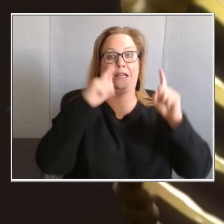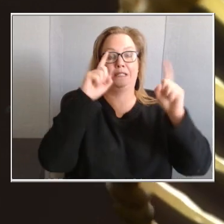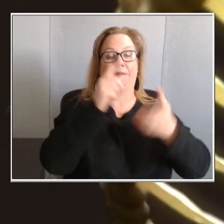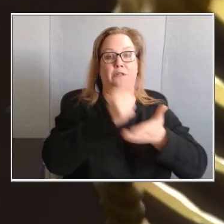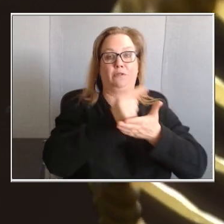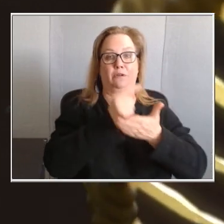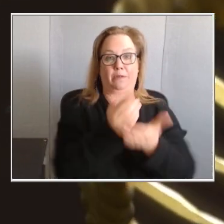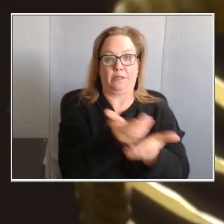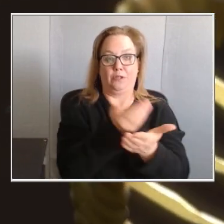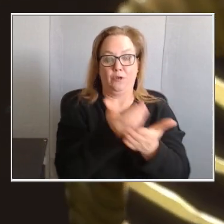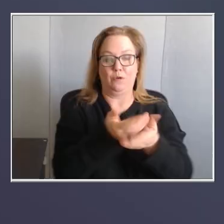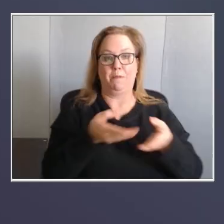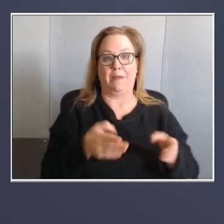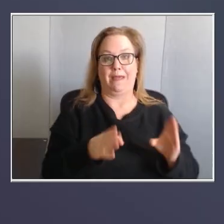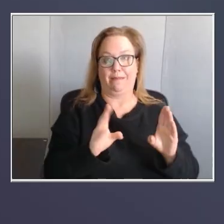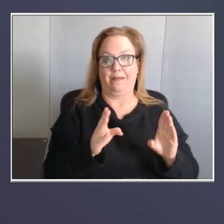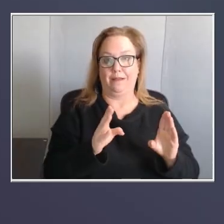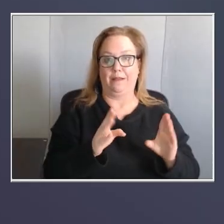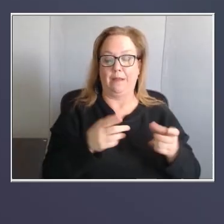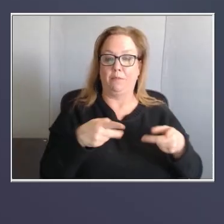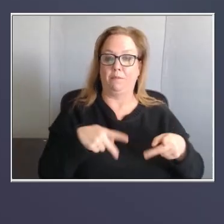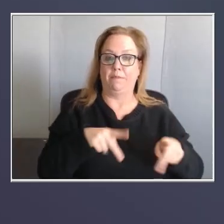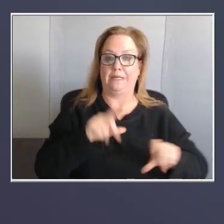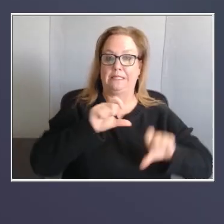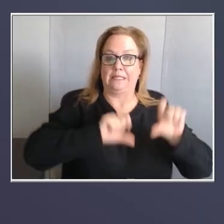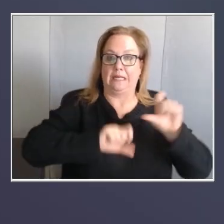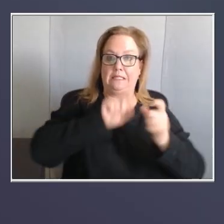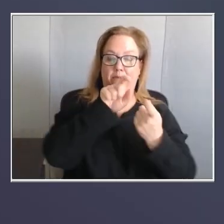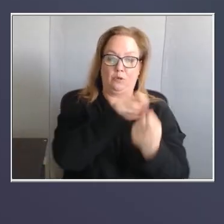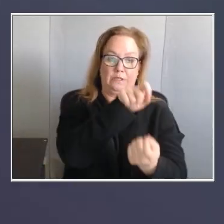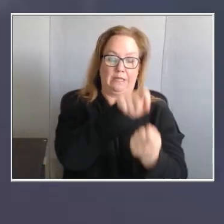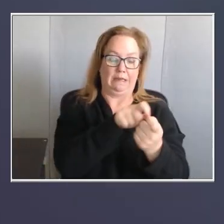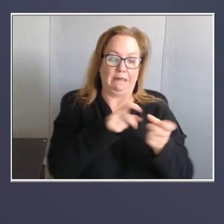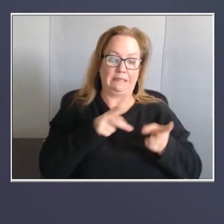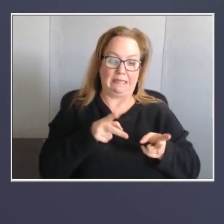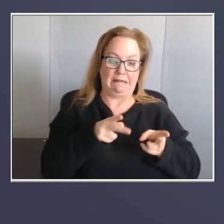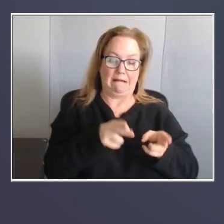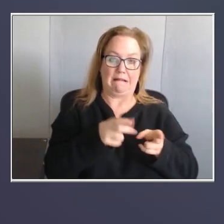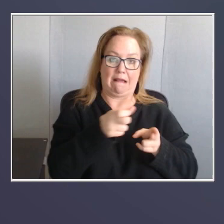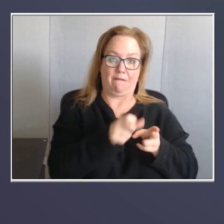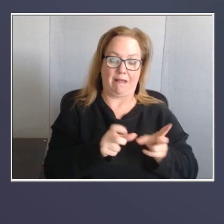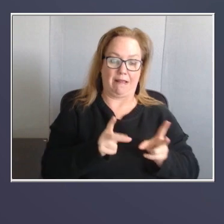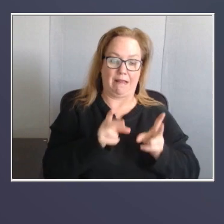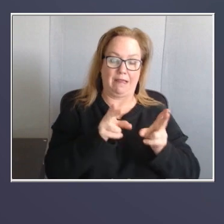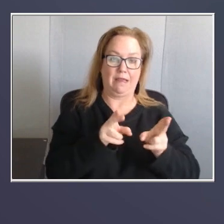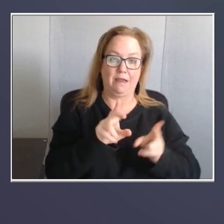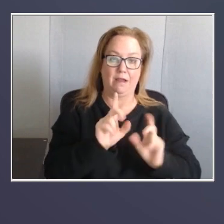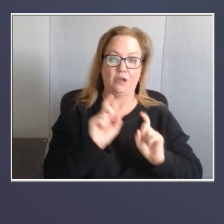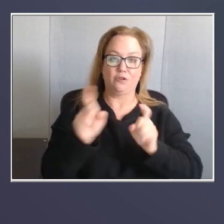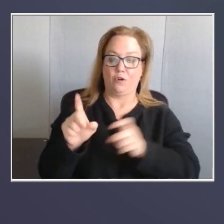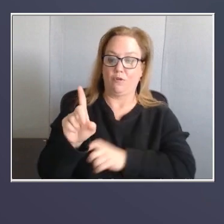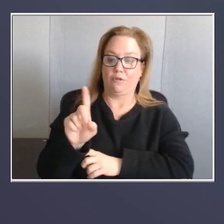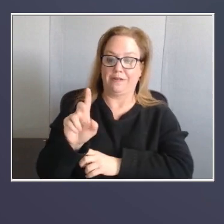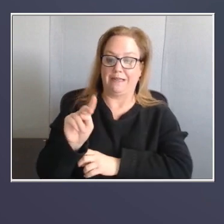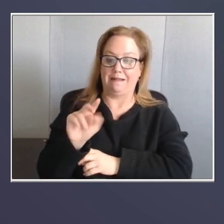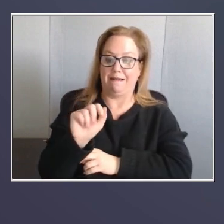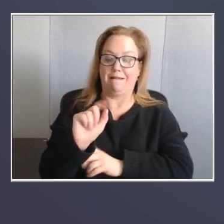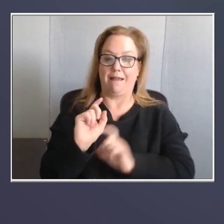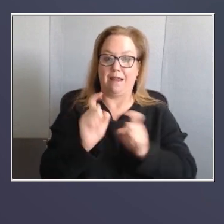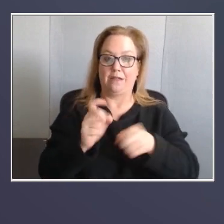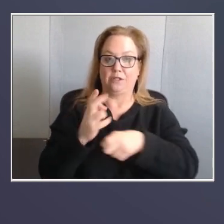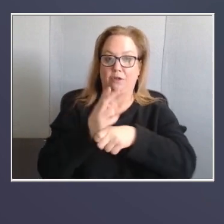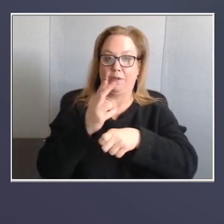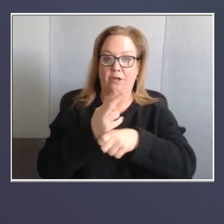new method. It allows scientists to precisely cut out any strand of donor DNA so it can be used by